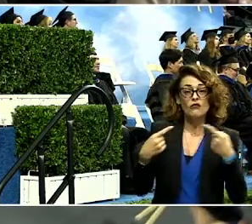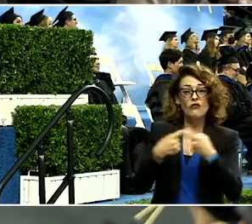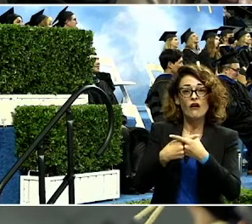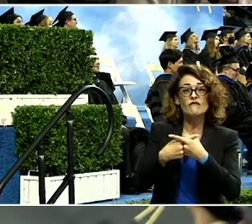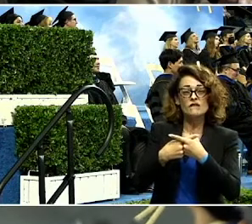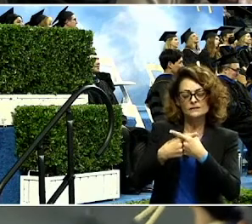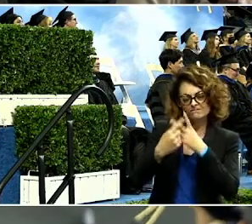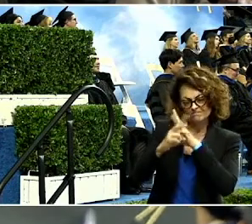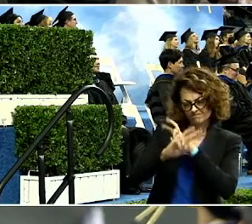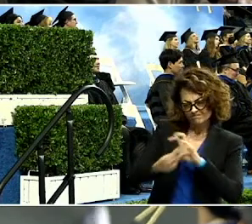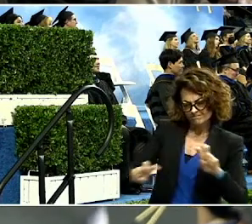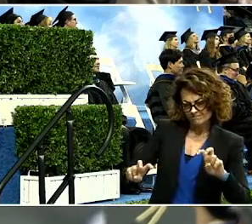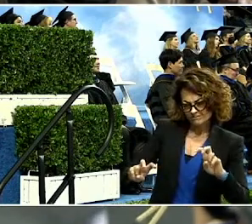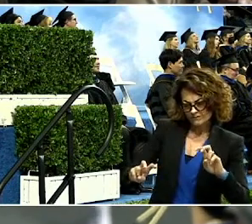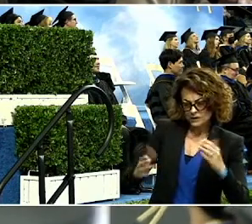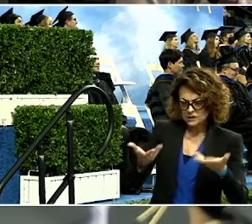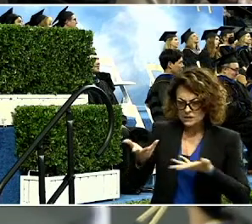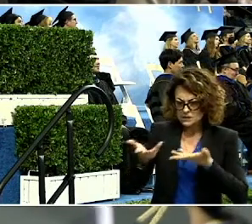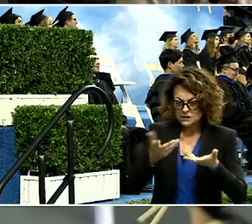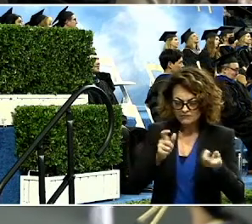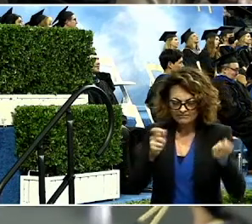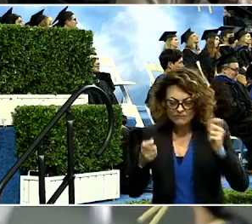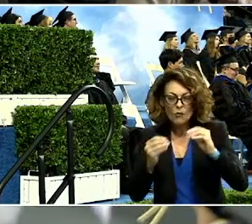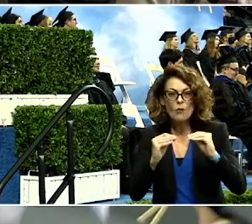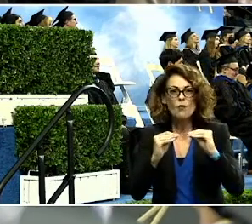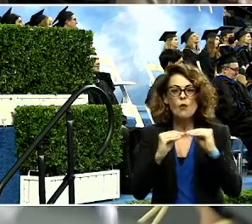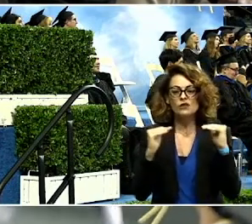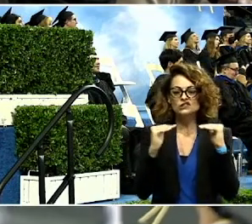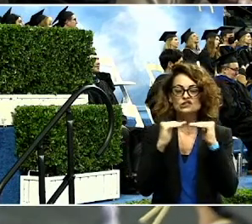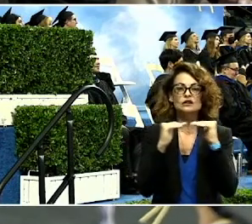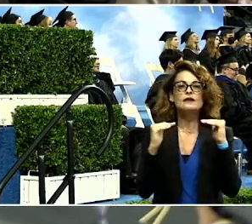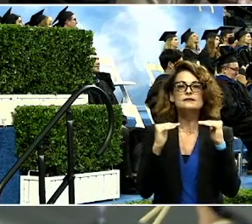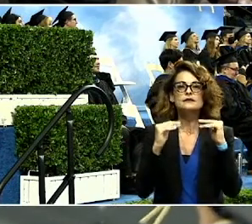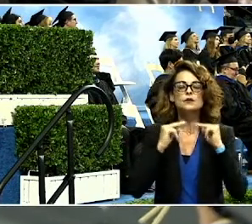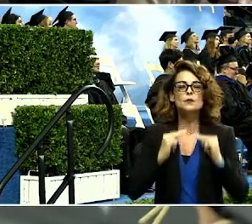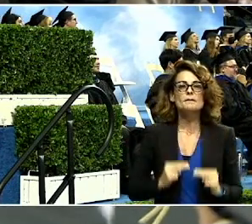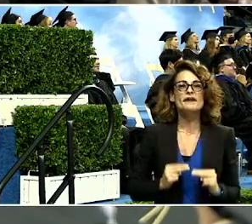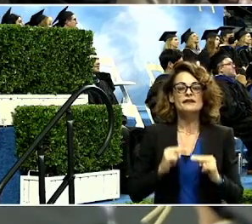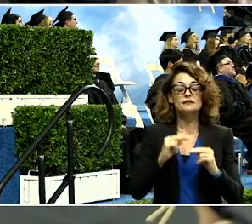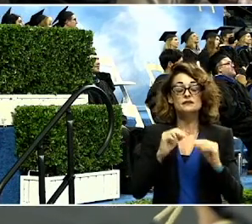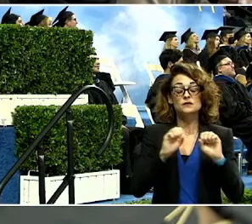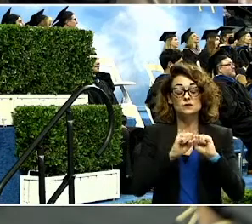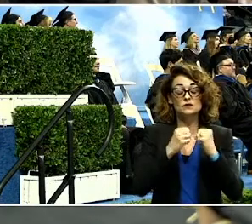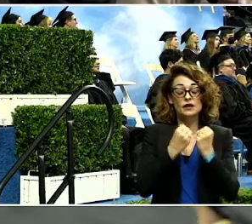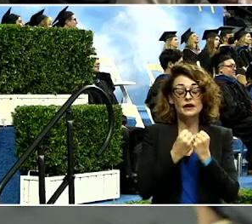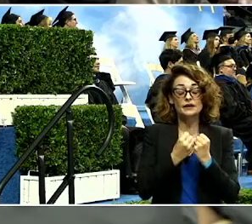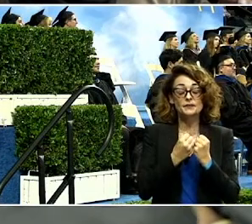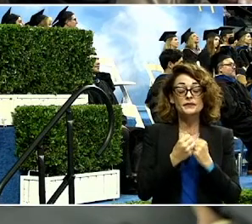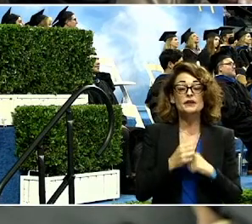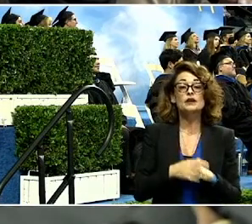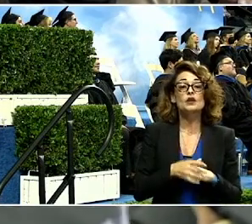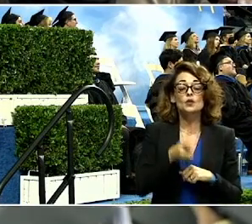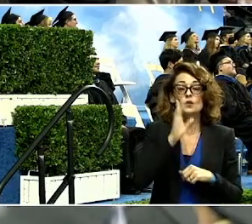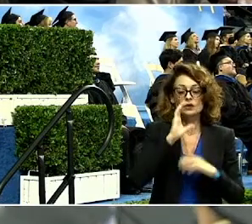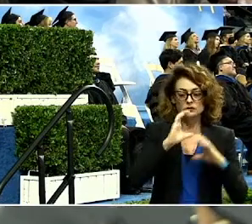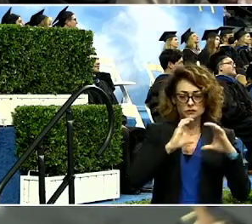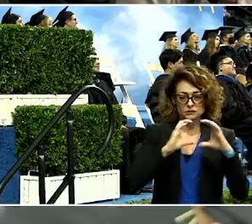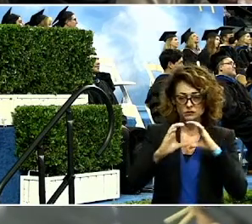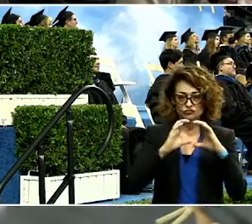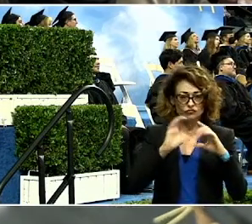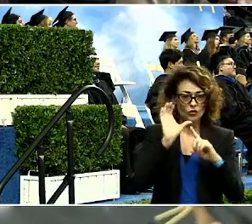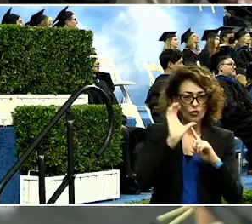towards a more just and humane society. As social scientists, you will communicate across cultures